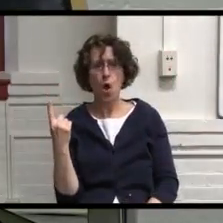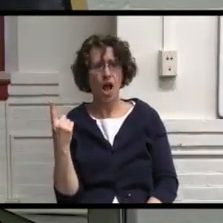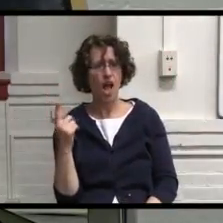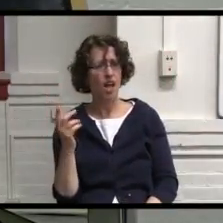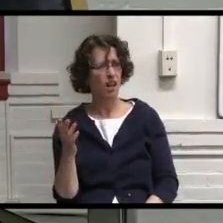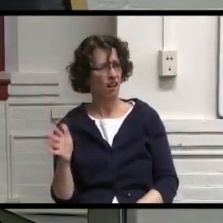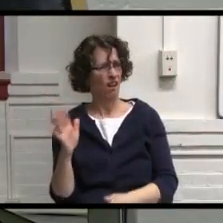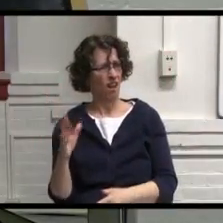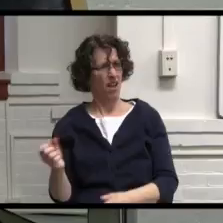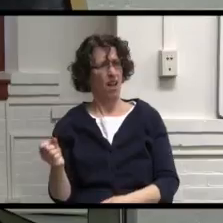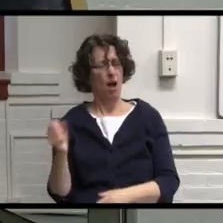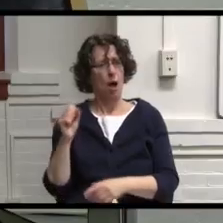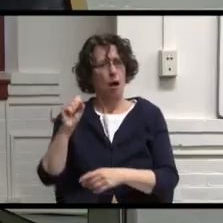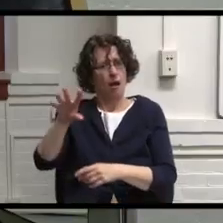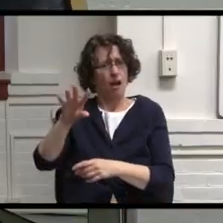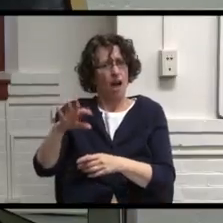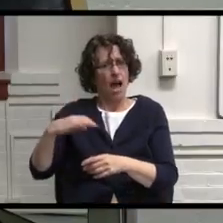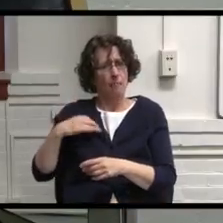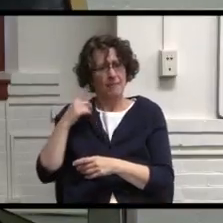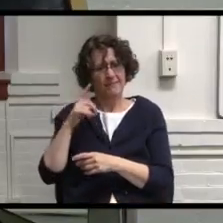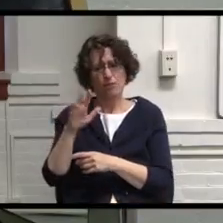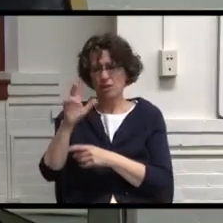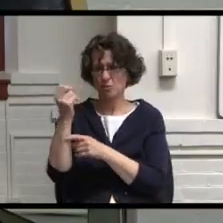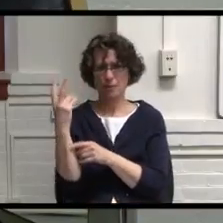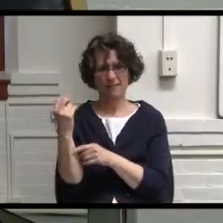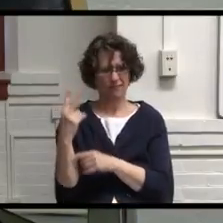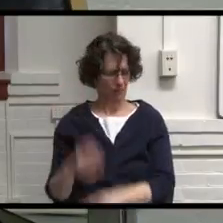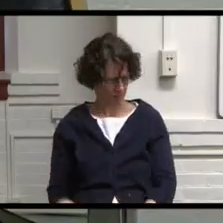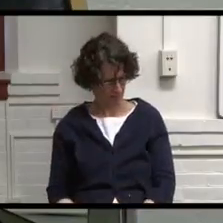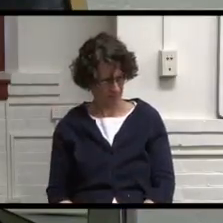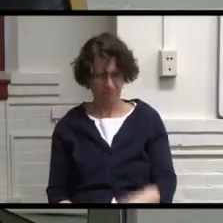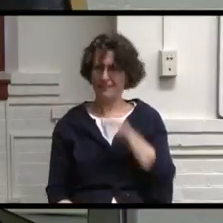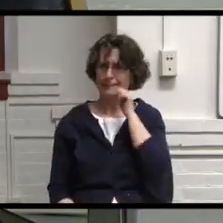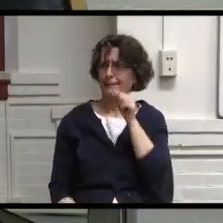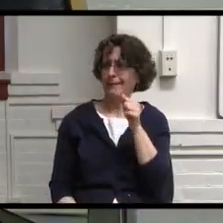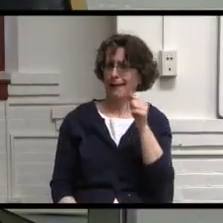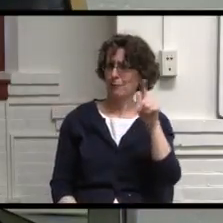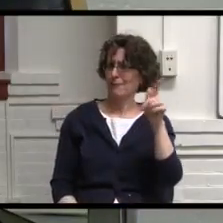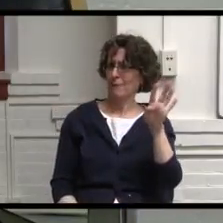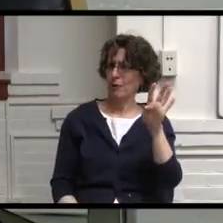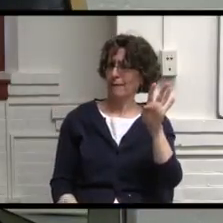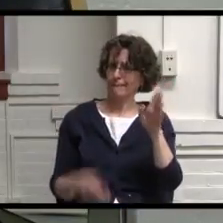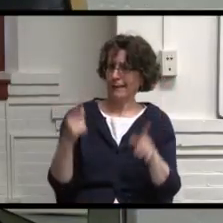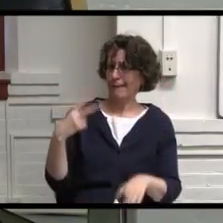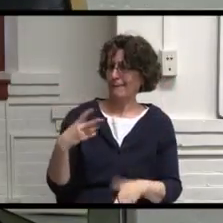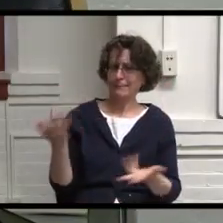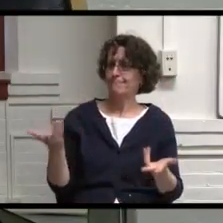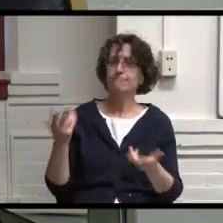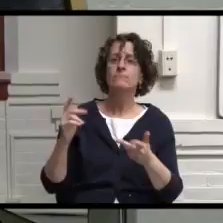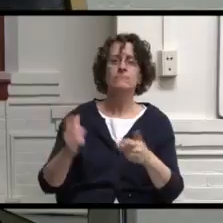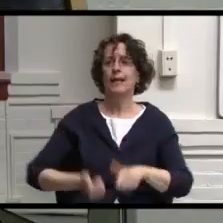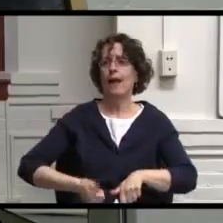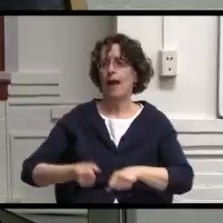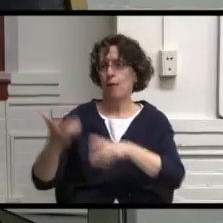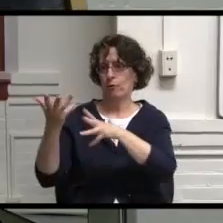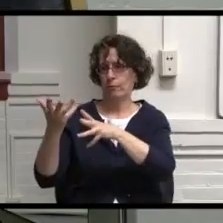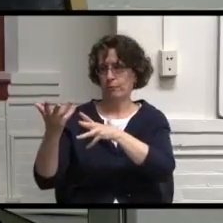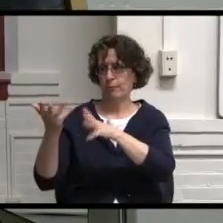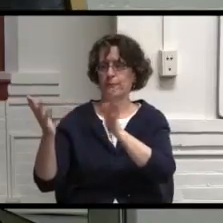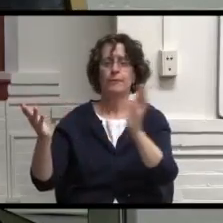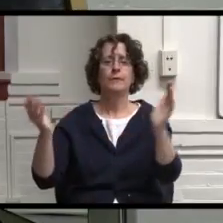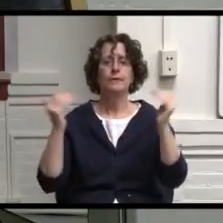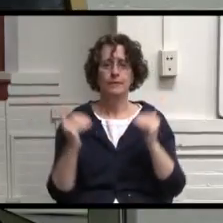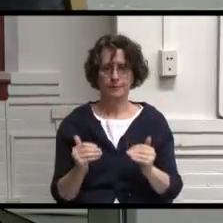windows. And so that would replace only half of our windows. So with that being said, I'd